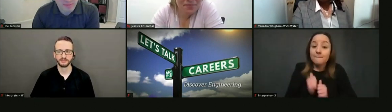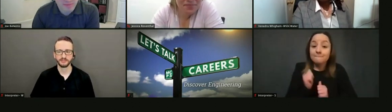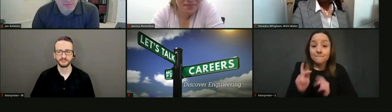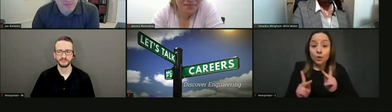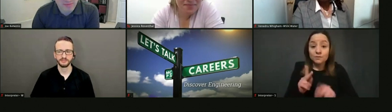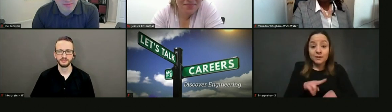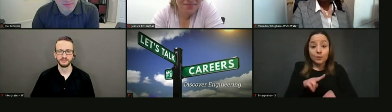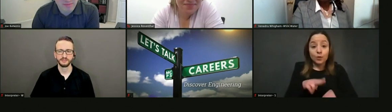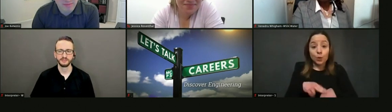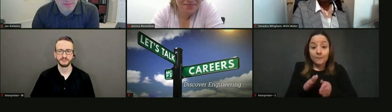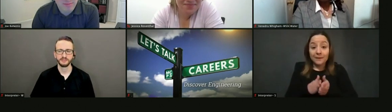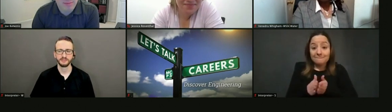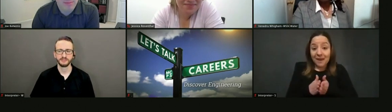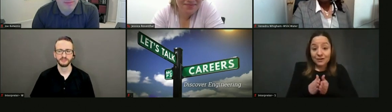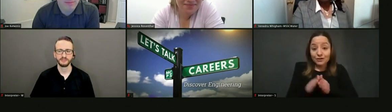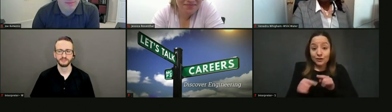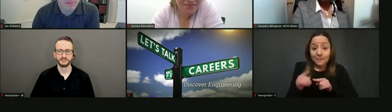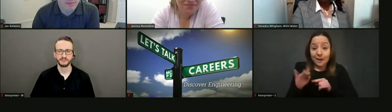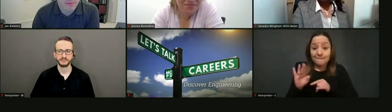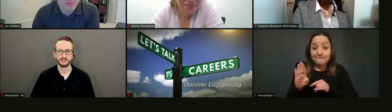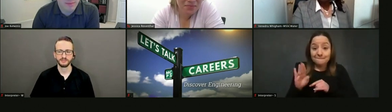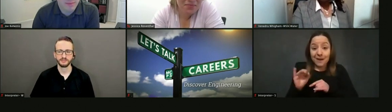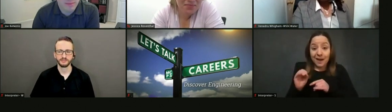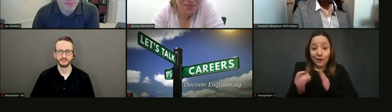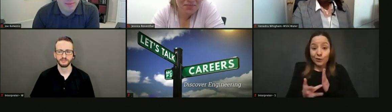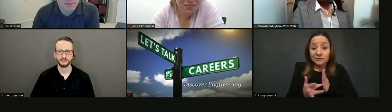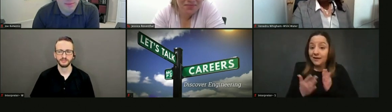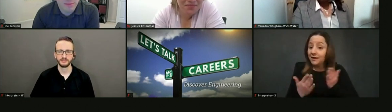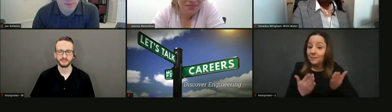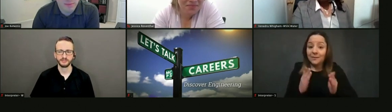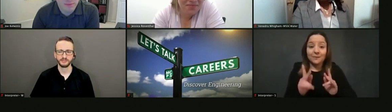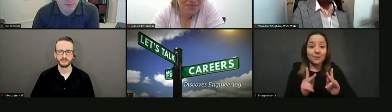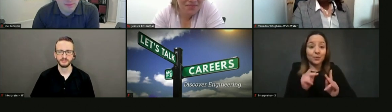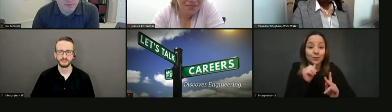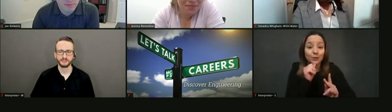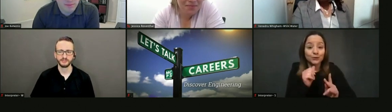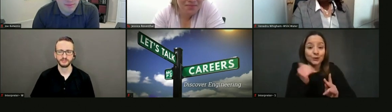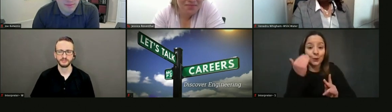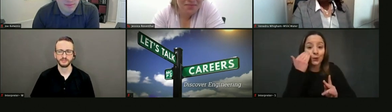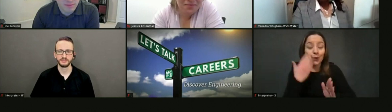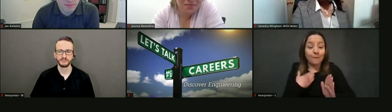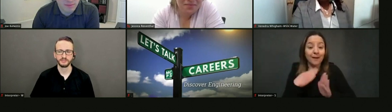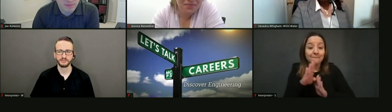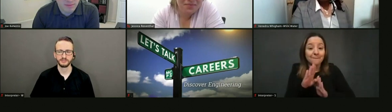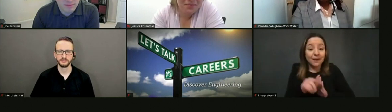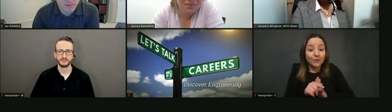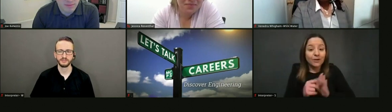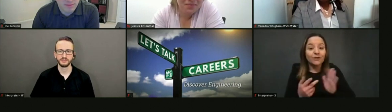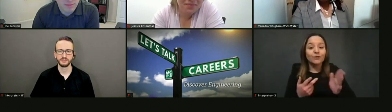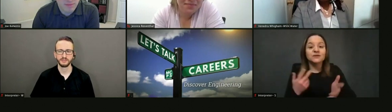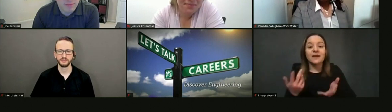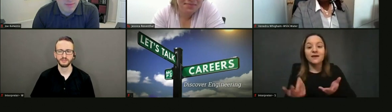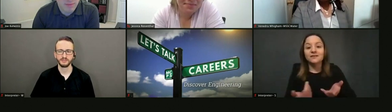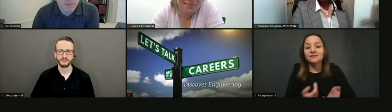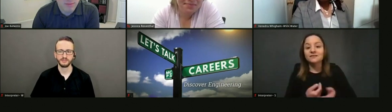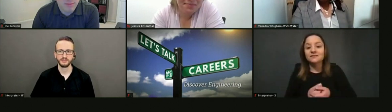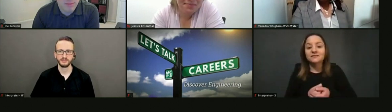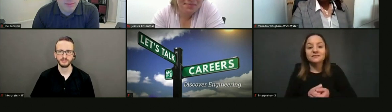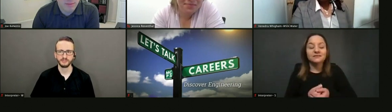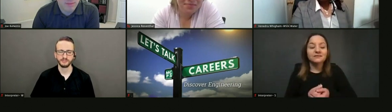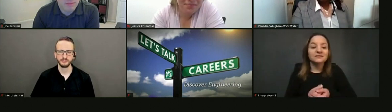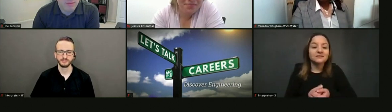really passionate about biotech. I guess maybe people don't know kind of my background and, you